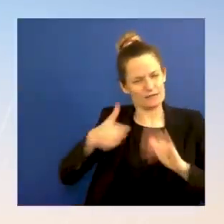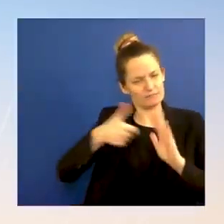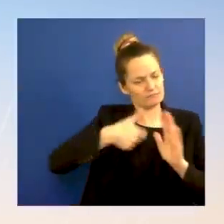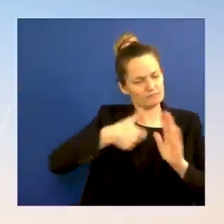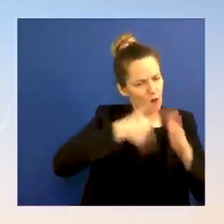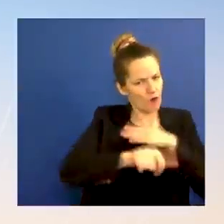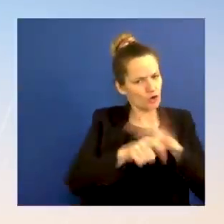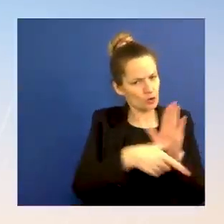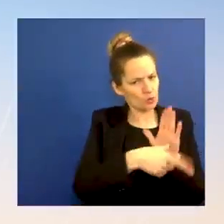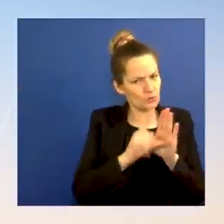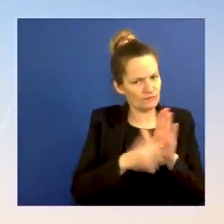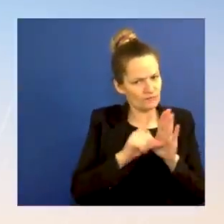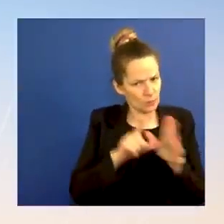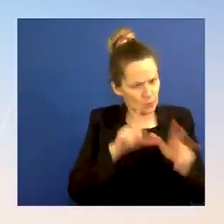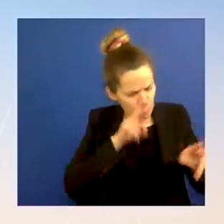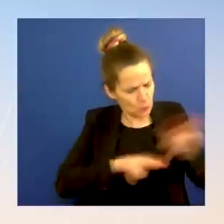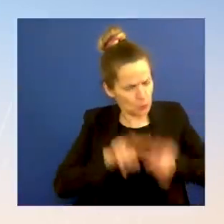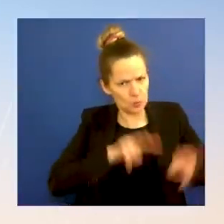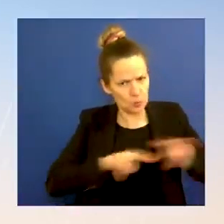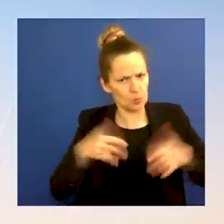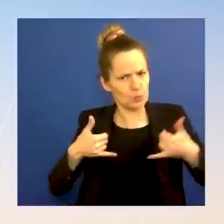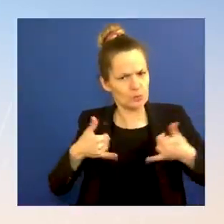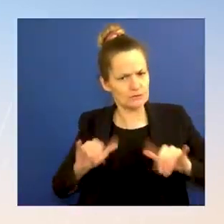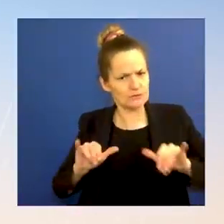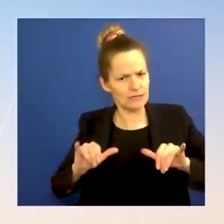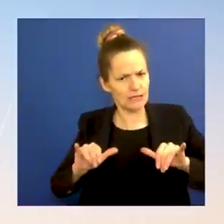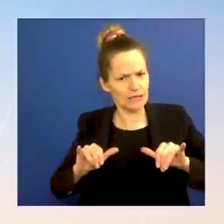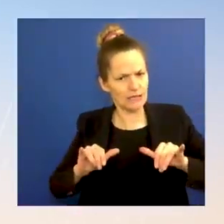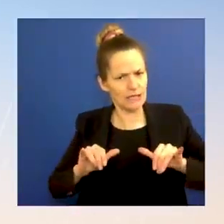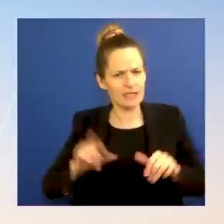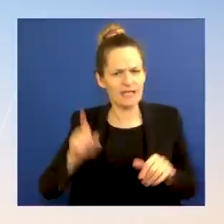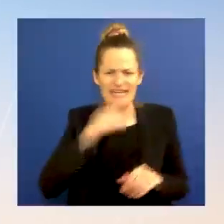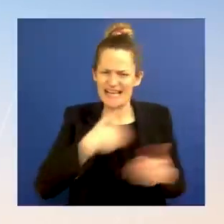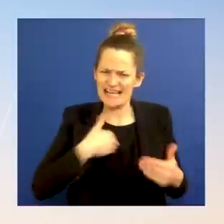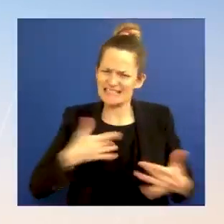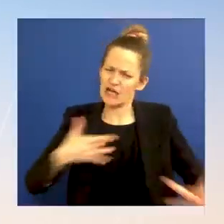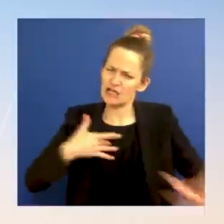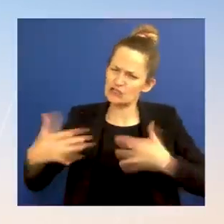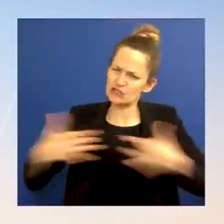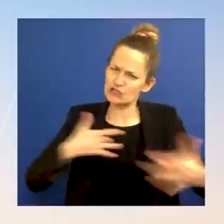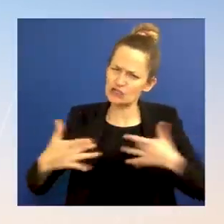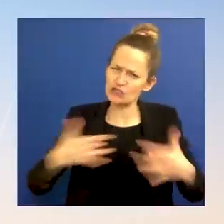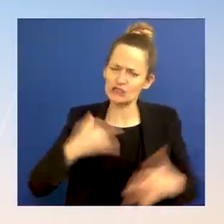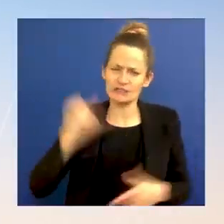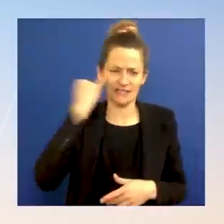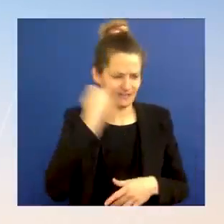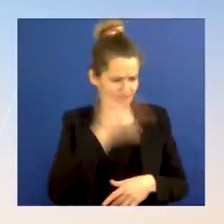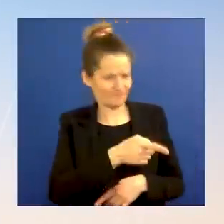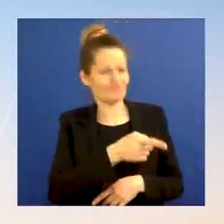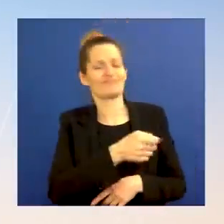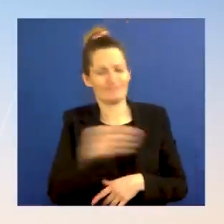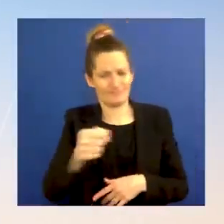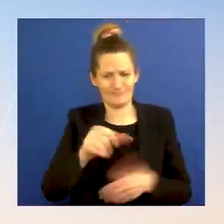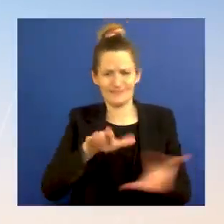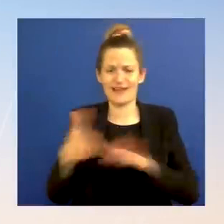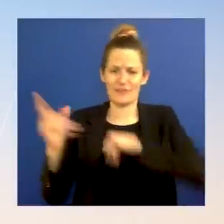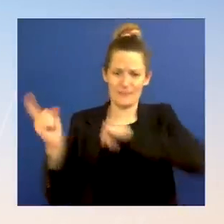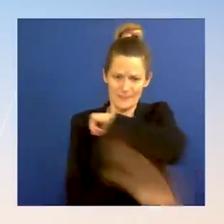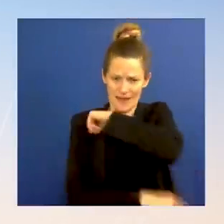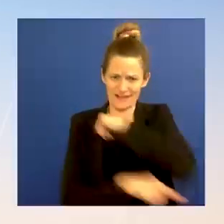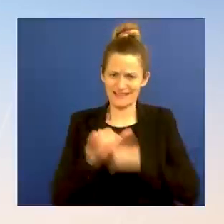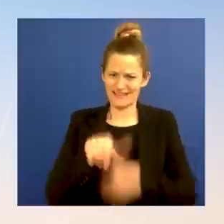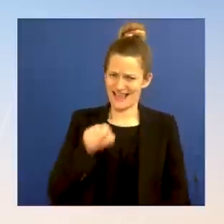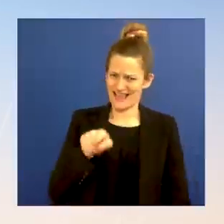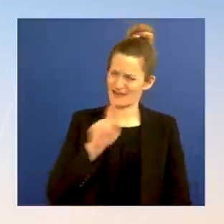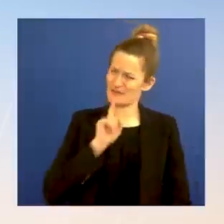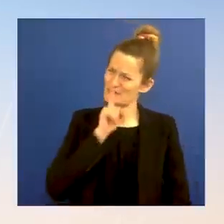he has deep concerns about whether capital punishment is consistent with the values that are fundamental to our sense of justice and fairness.